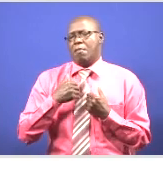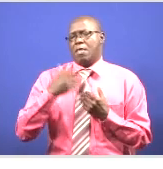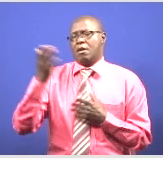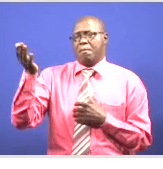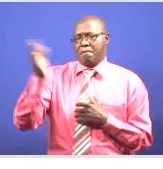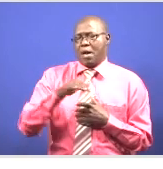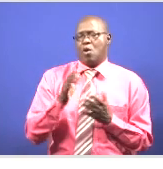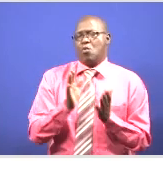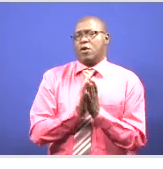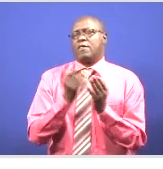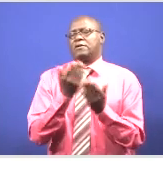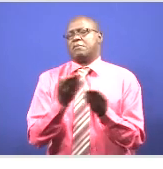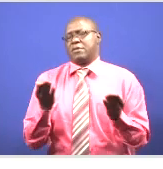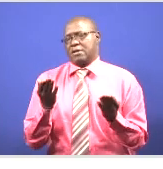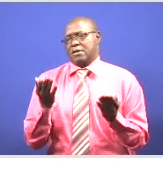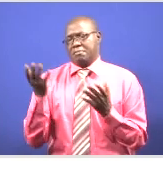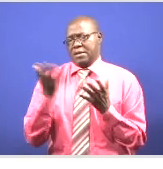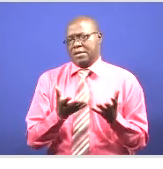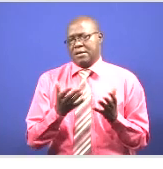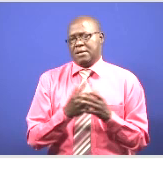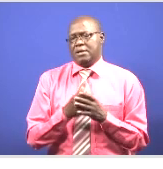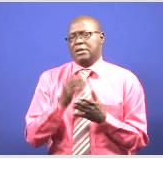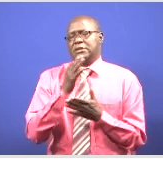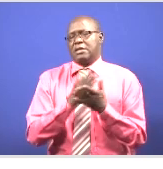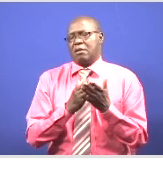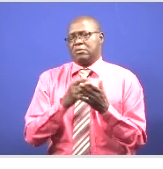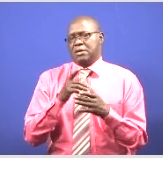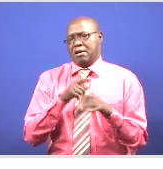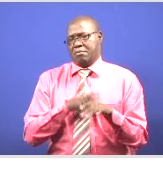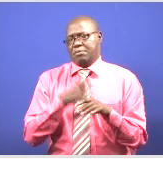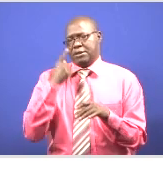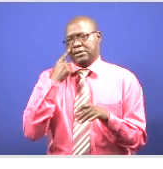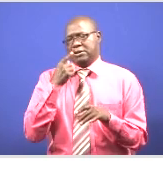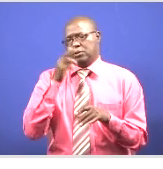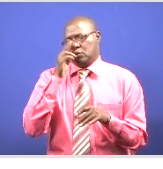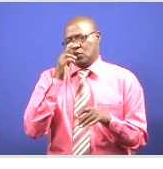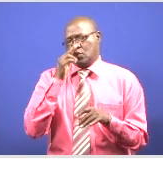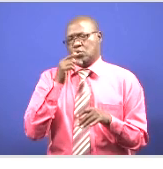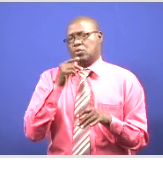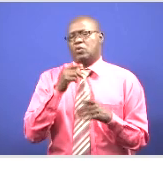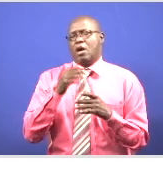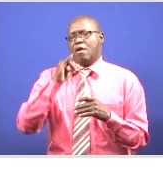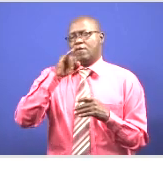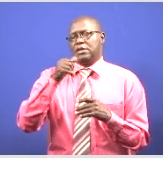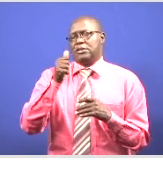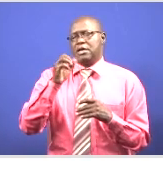something. Sometime I saw some joke that he has gone to Jamaica and he had to play